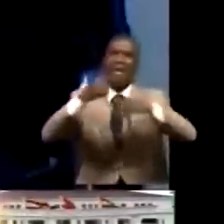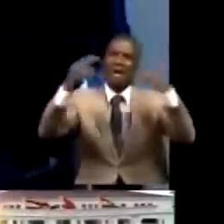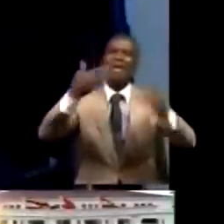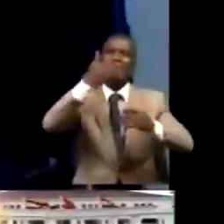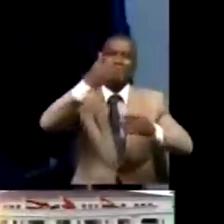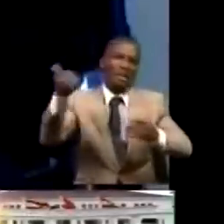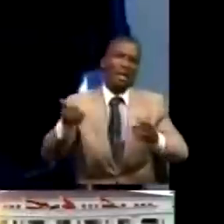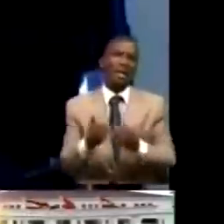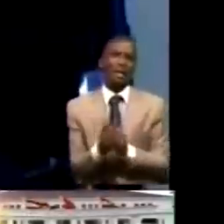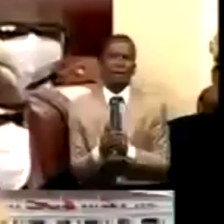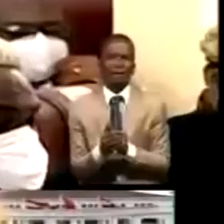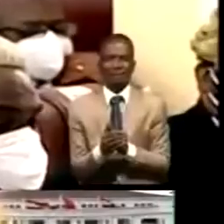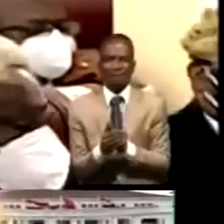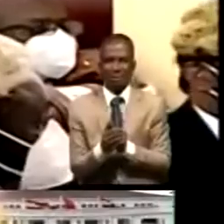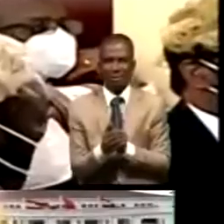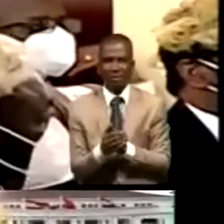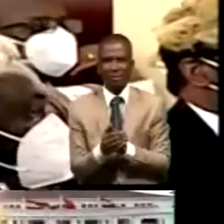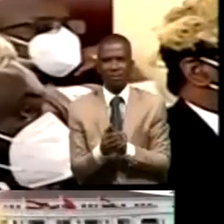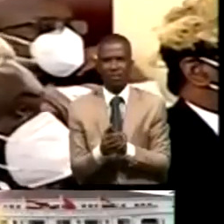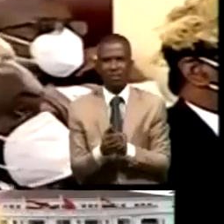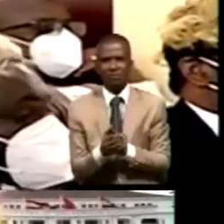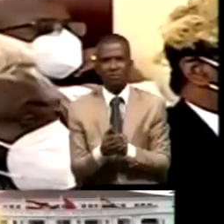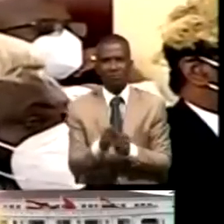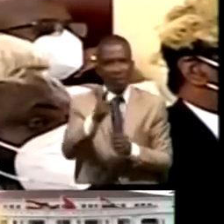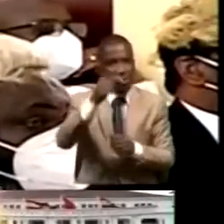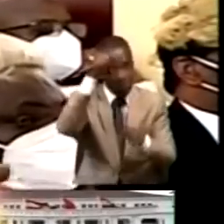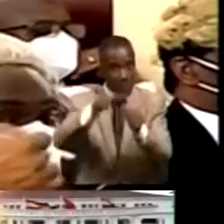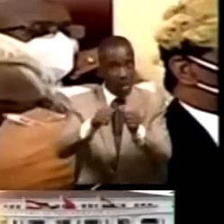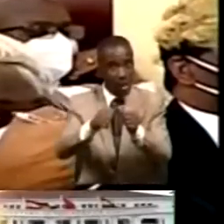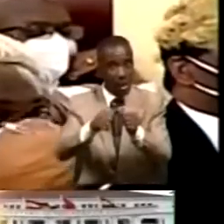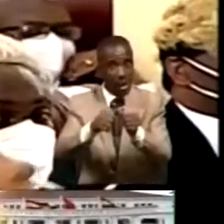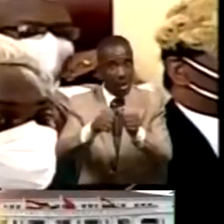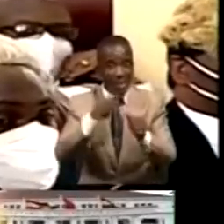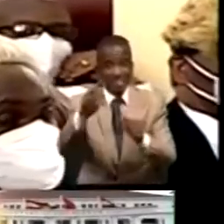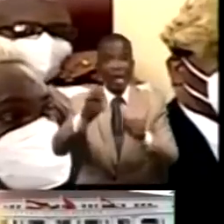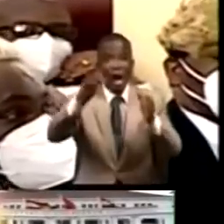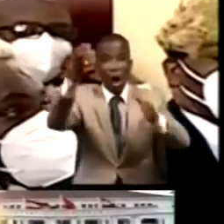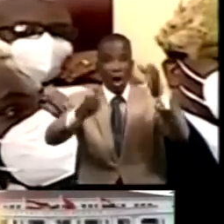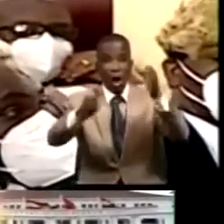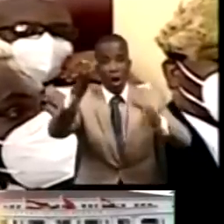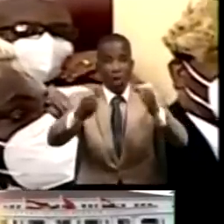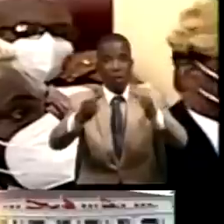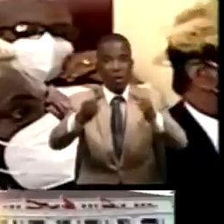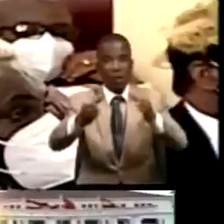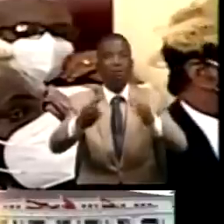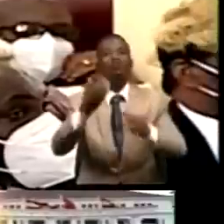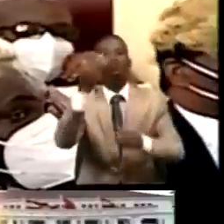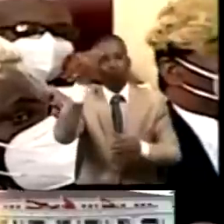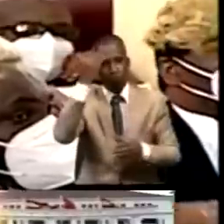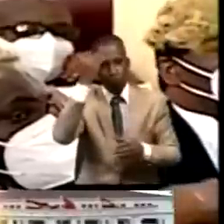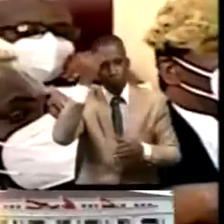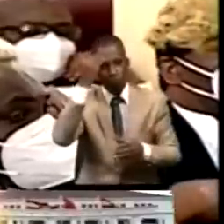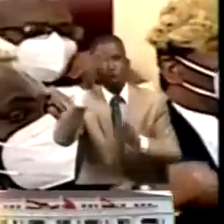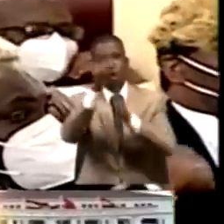Mr. Mettle-Nunoo, you recall that you indicated to the court that you have familiarized yourself with the